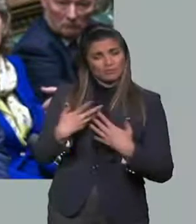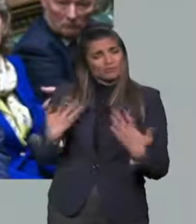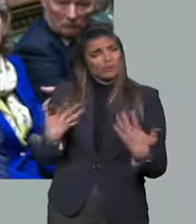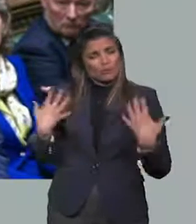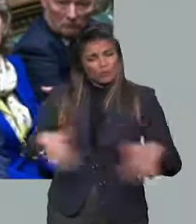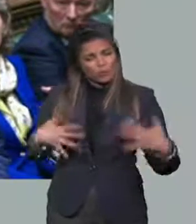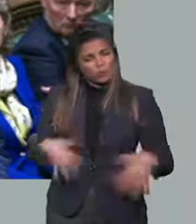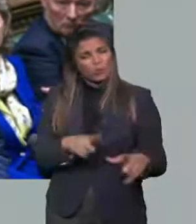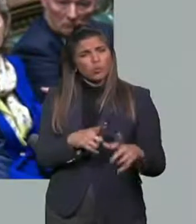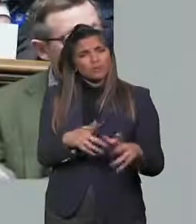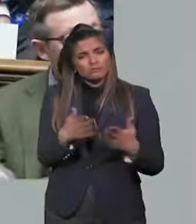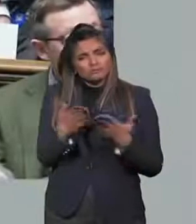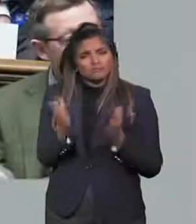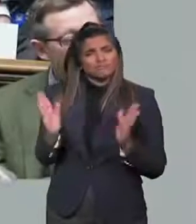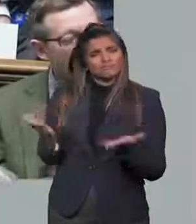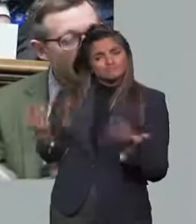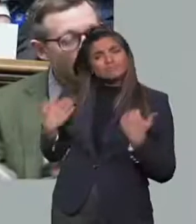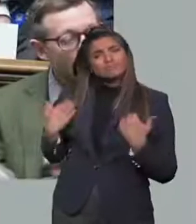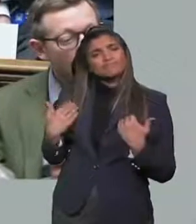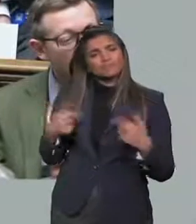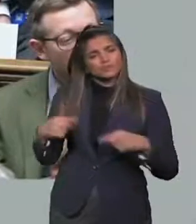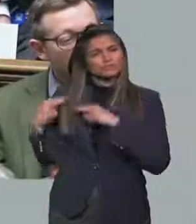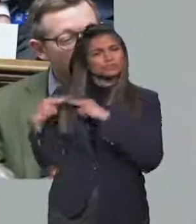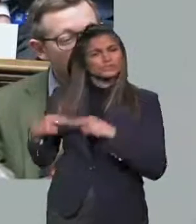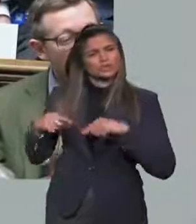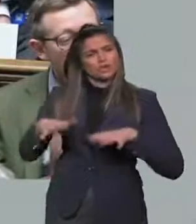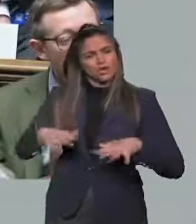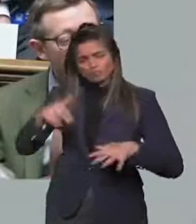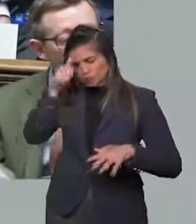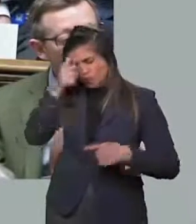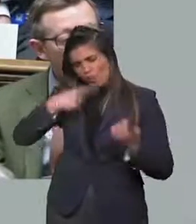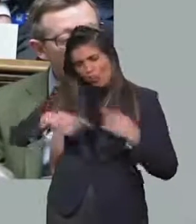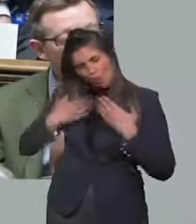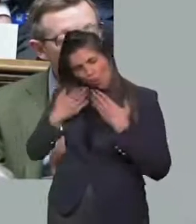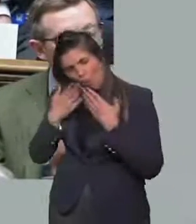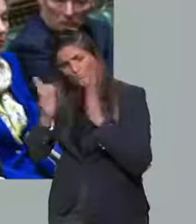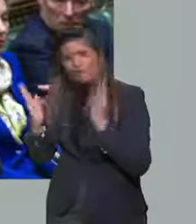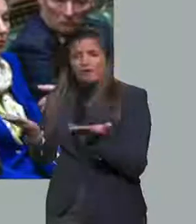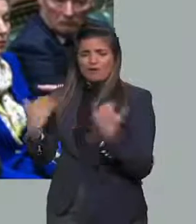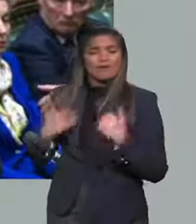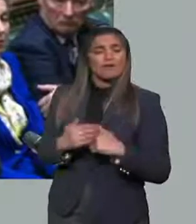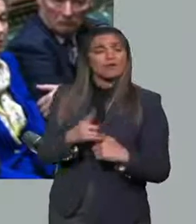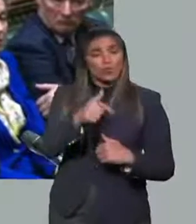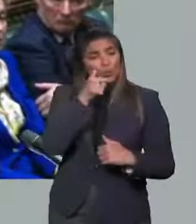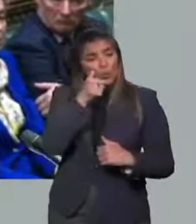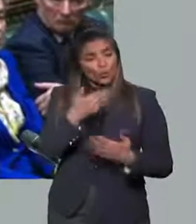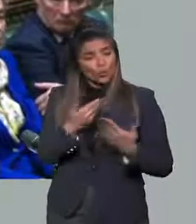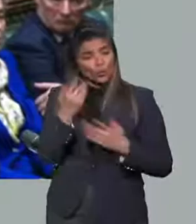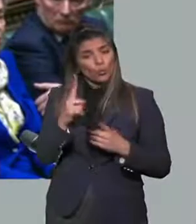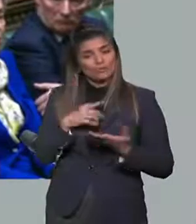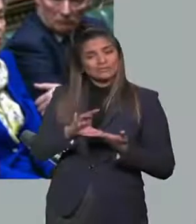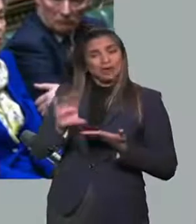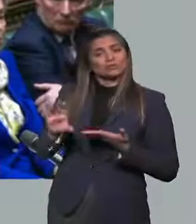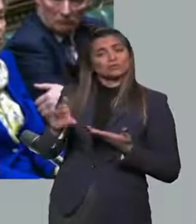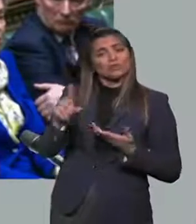big-hearted traditions that make this country so great. He will be aware, of course, of the new sponsorship scheme. We've had